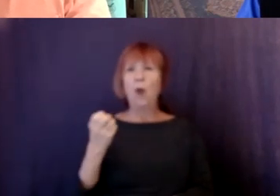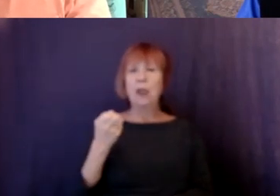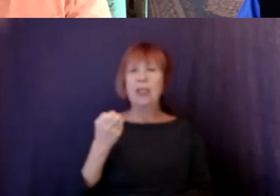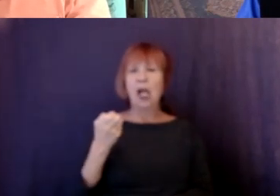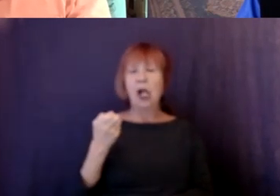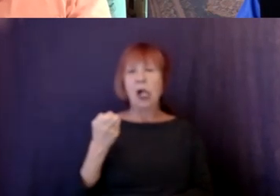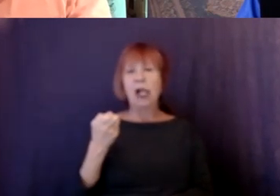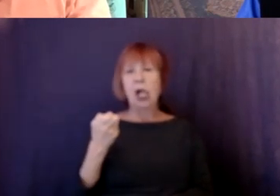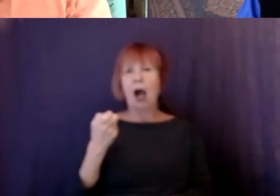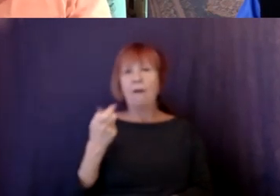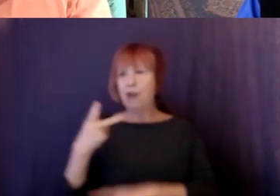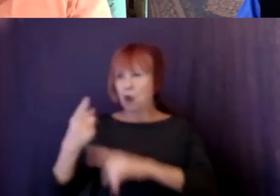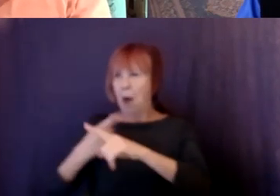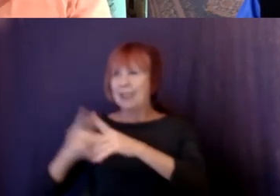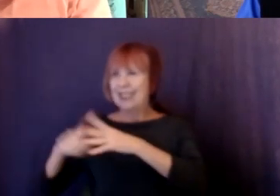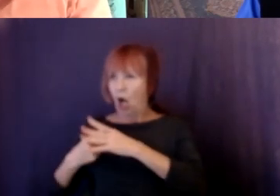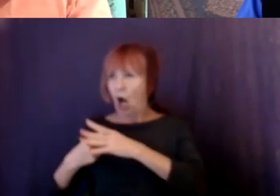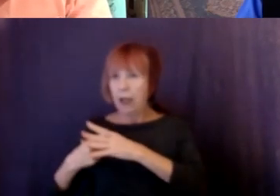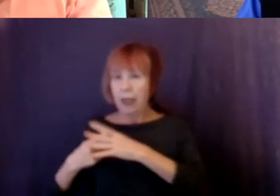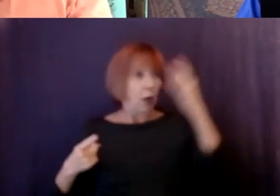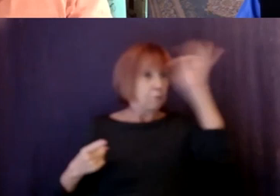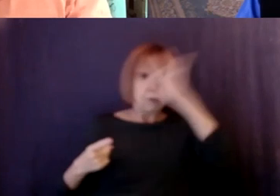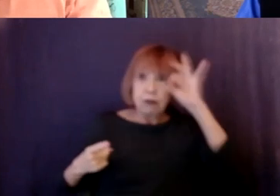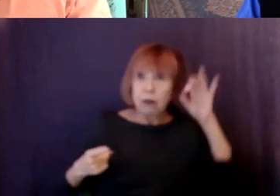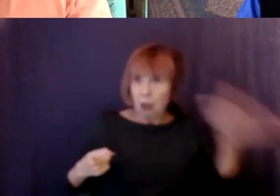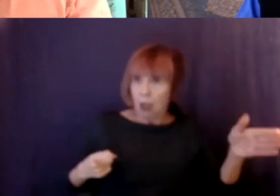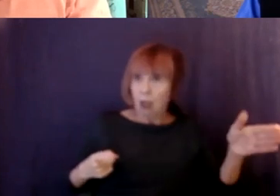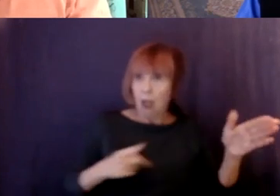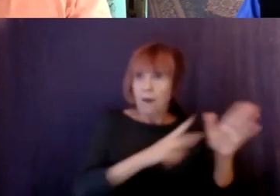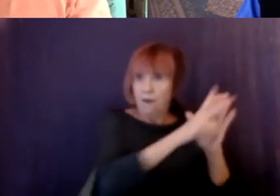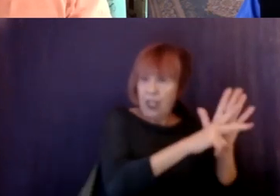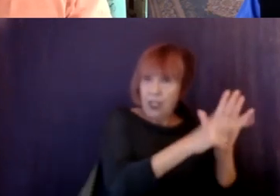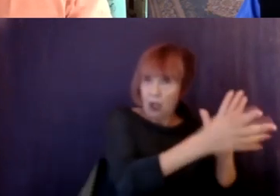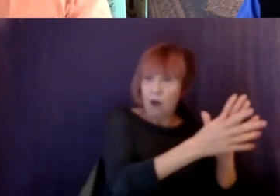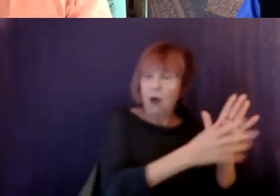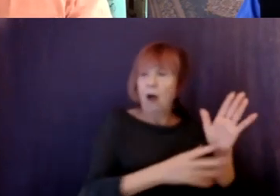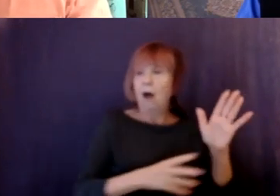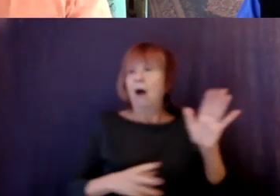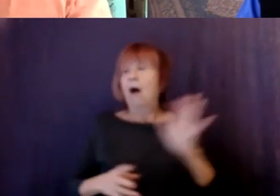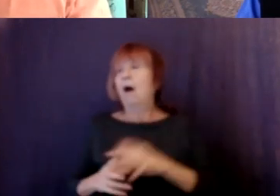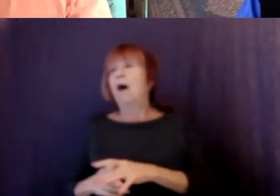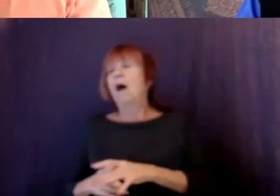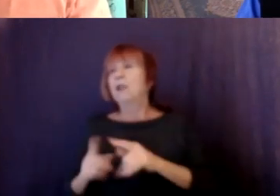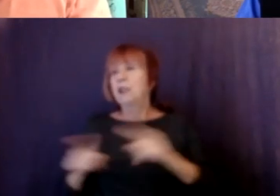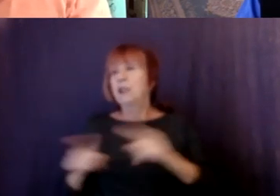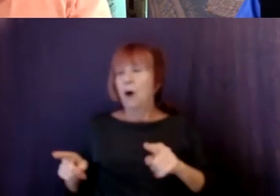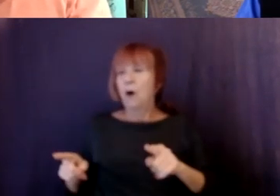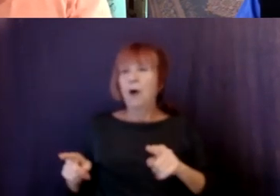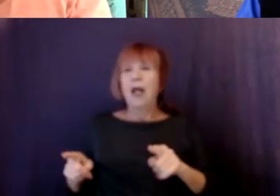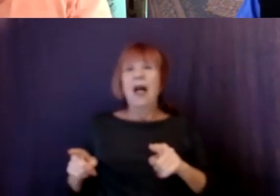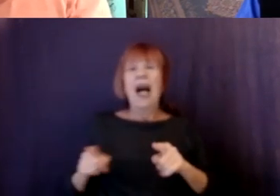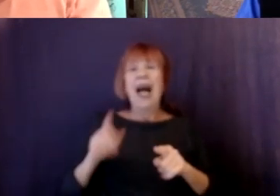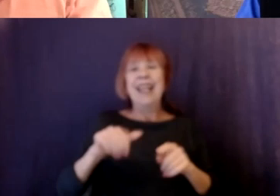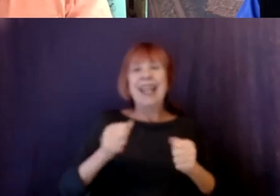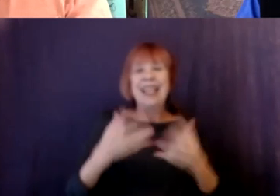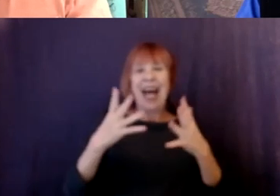knew that they were there, that those films were there. Right. In the meantime, we also, a lot of the black and white stills you see in the